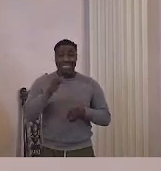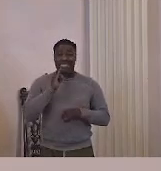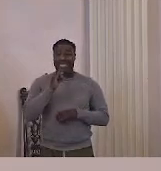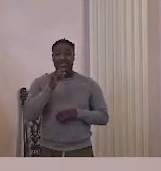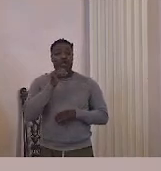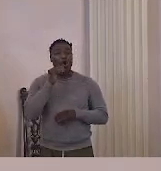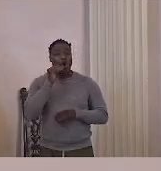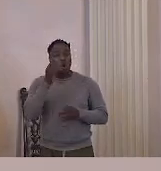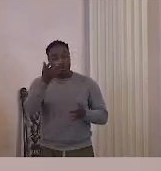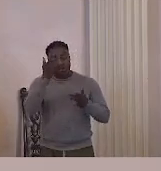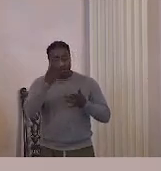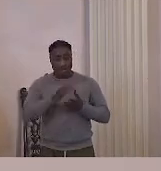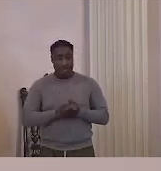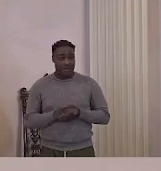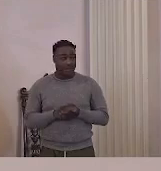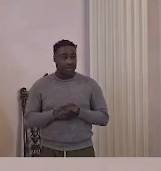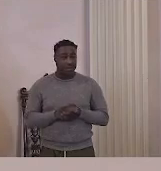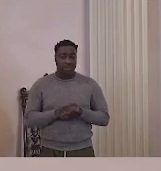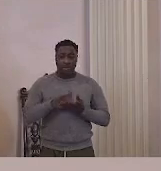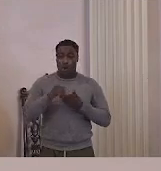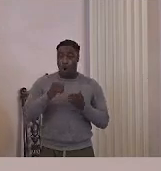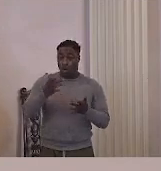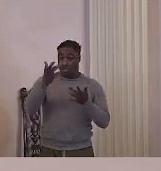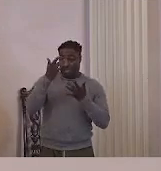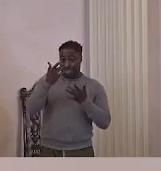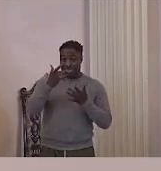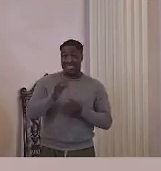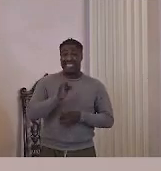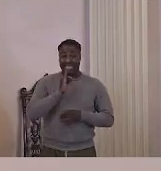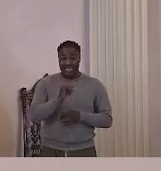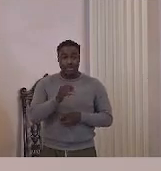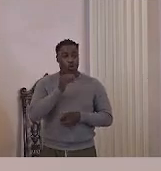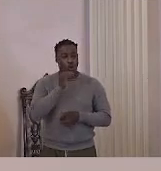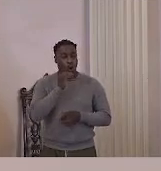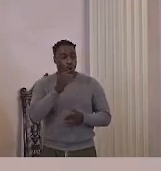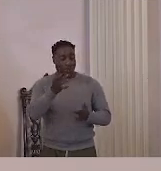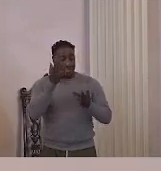sickness. All sickness is home sickness.